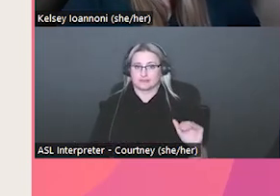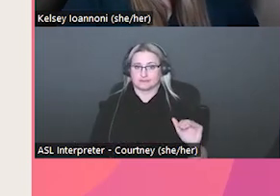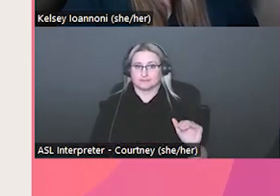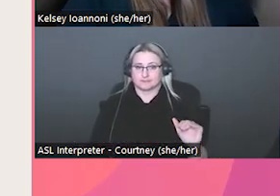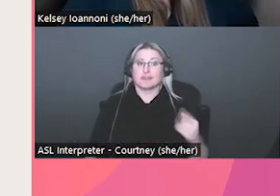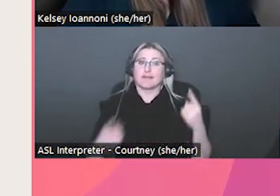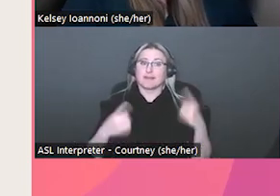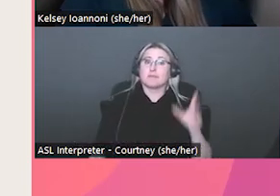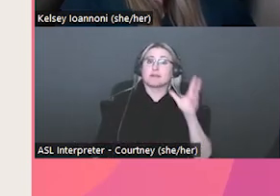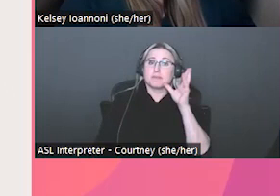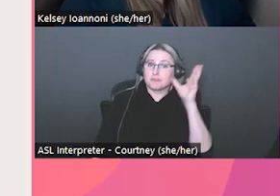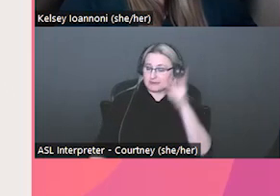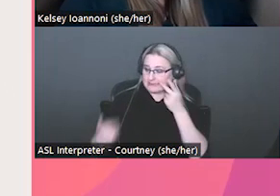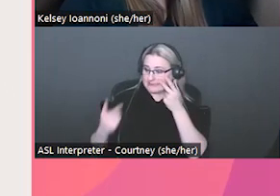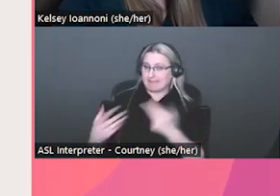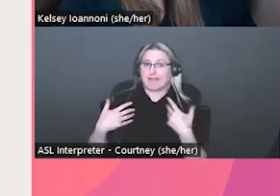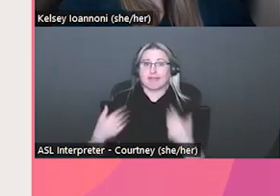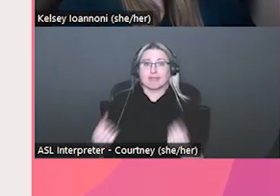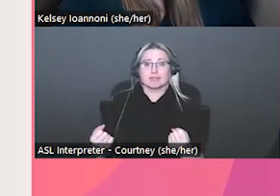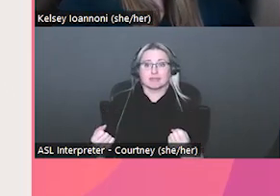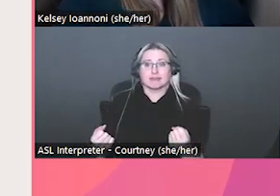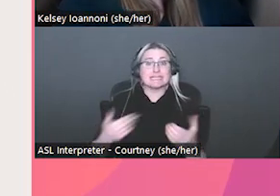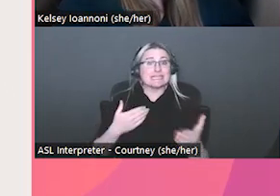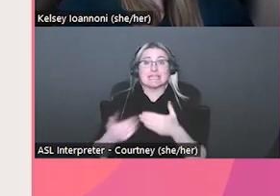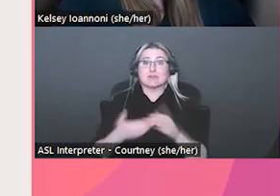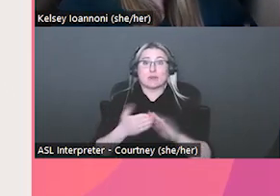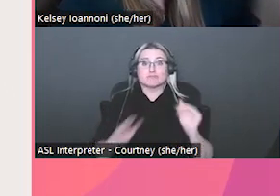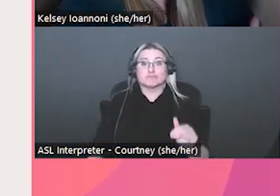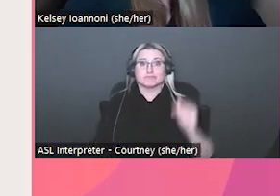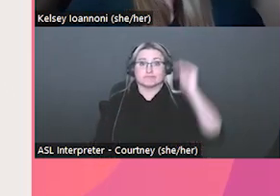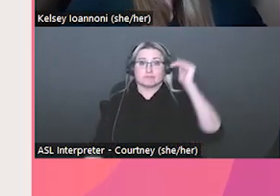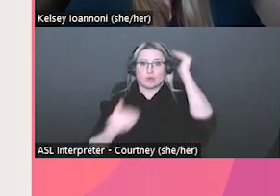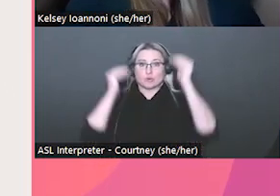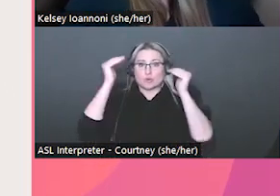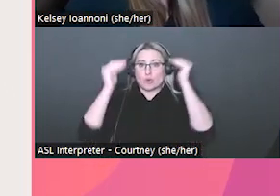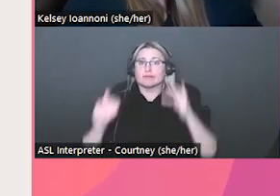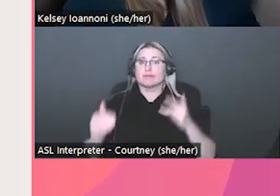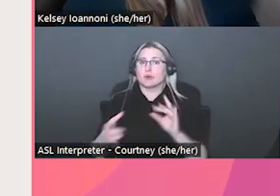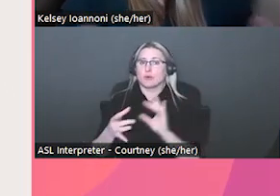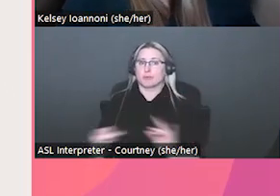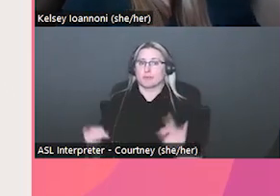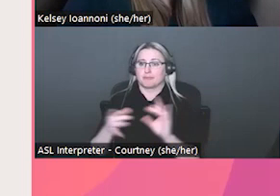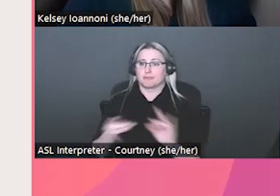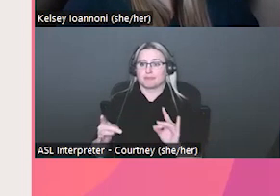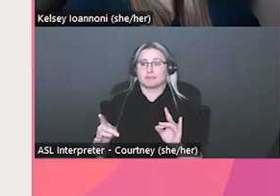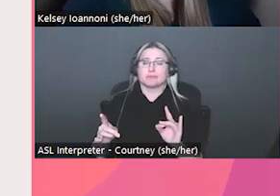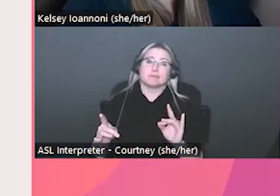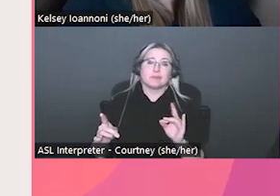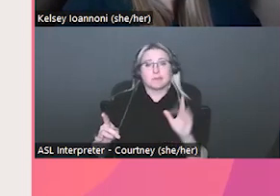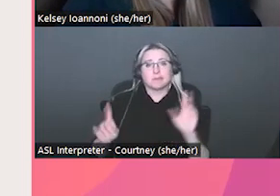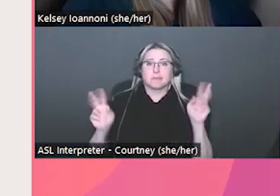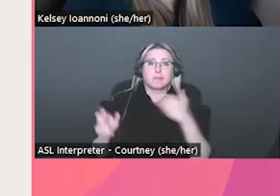parents will see their child's health even when they're adult children and comment on sort of their best intentions,